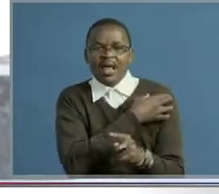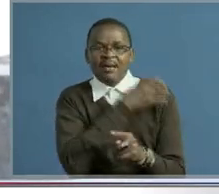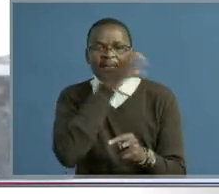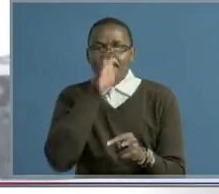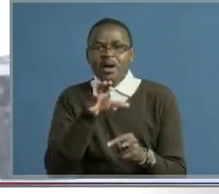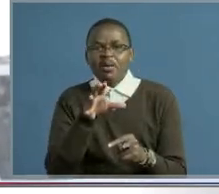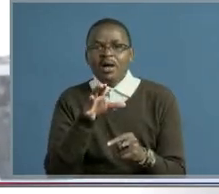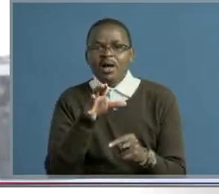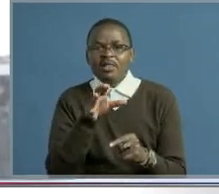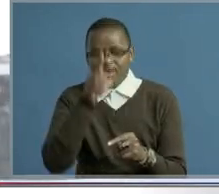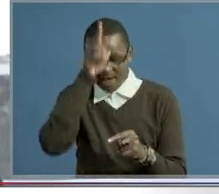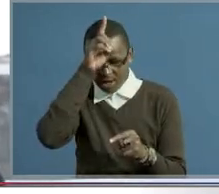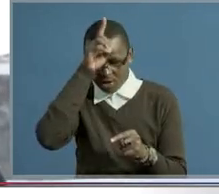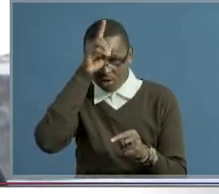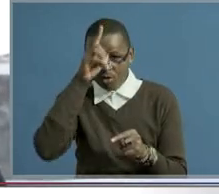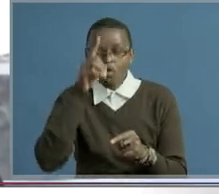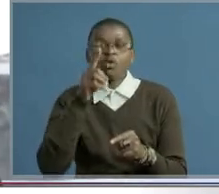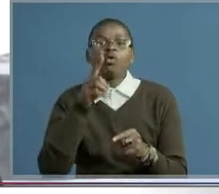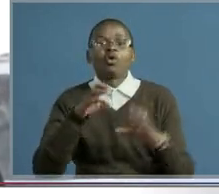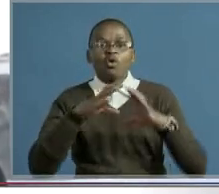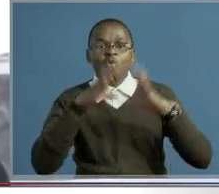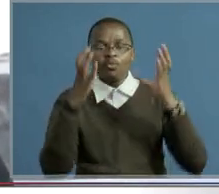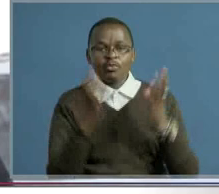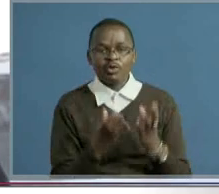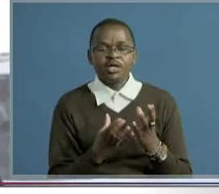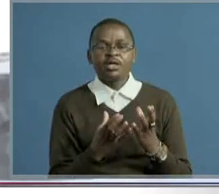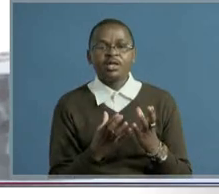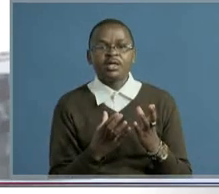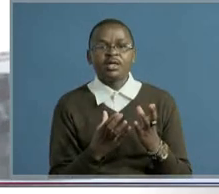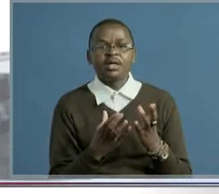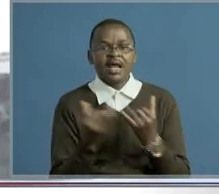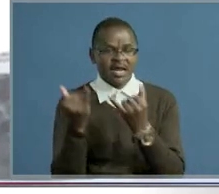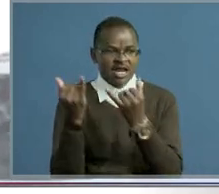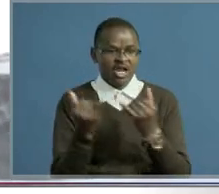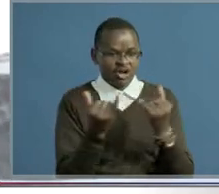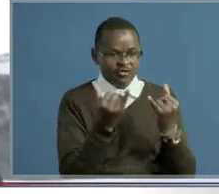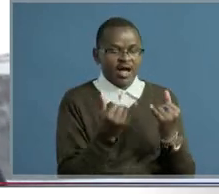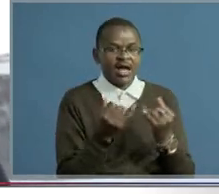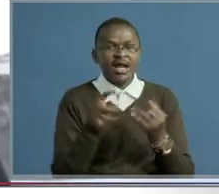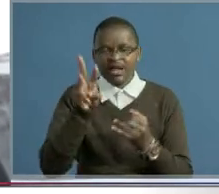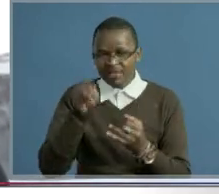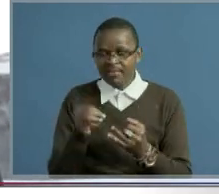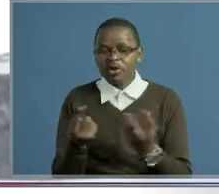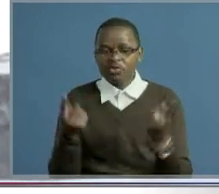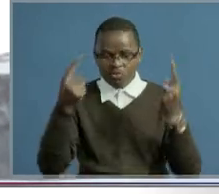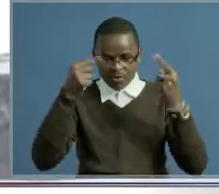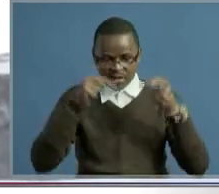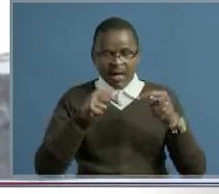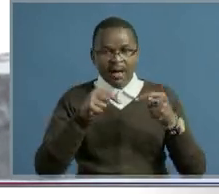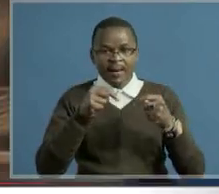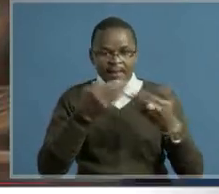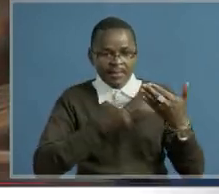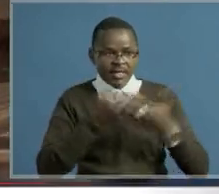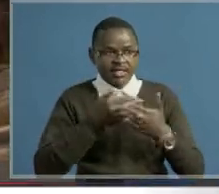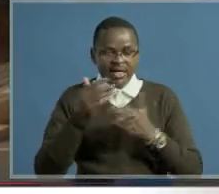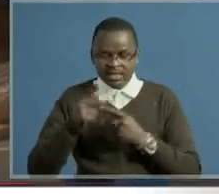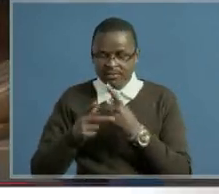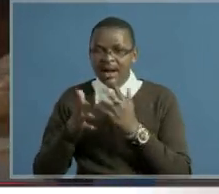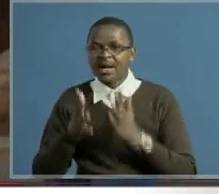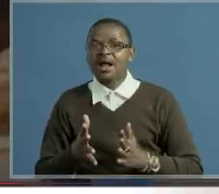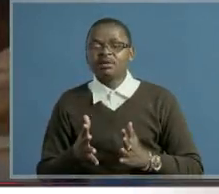the local communities and invite them to become business partners